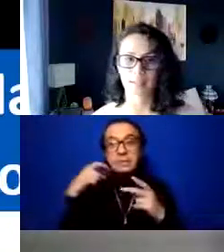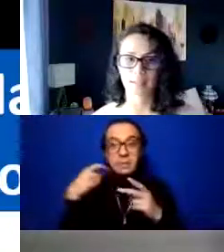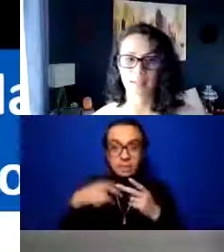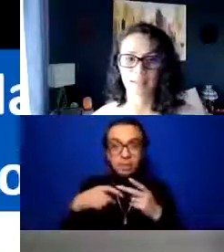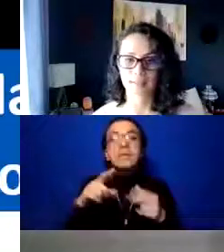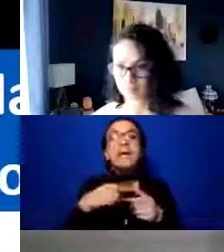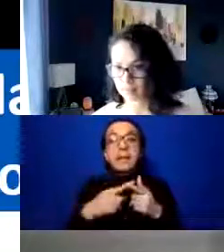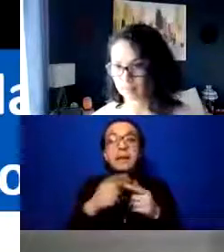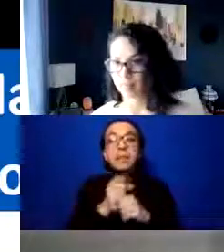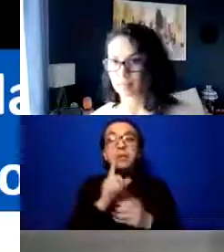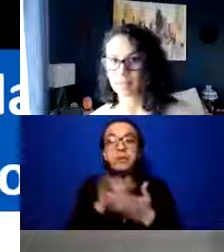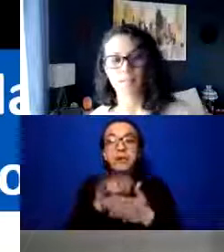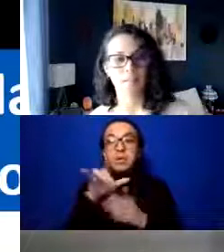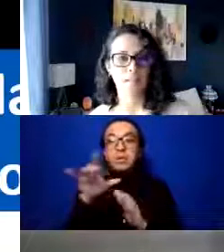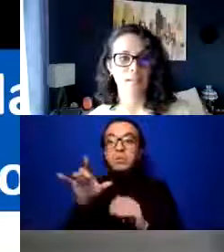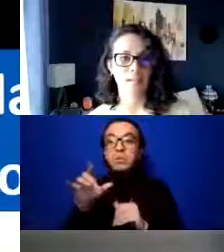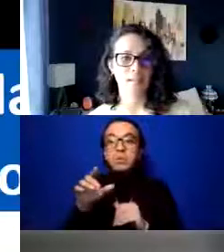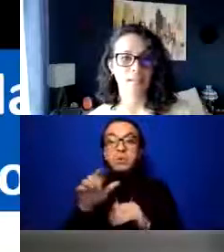not selected.